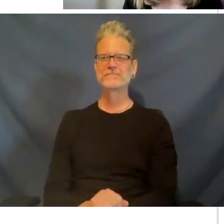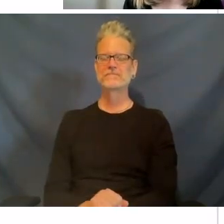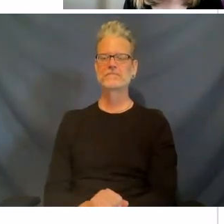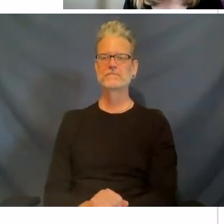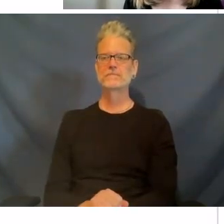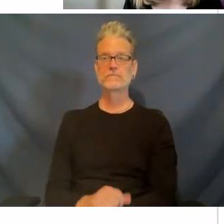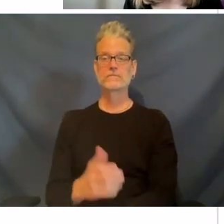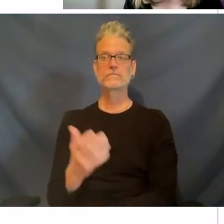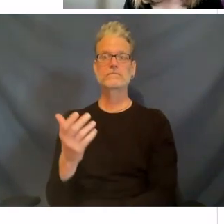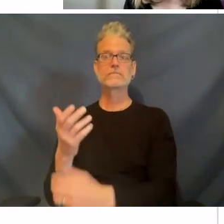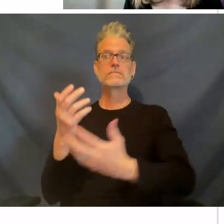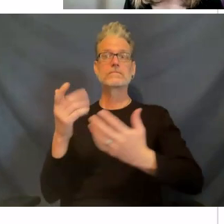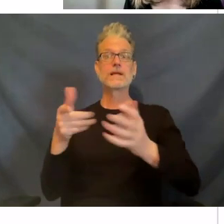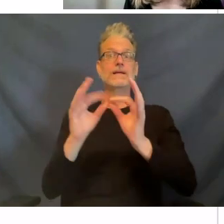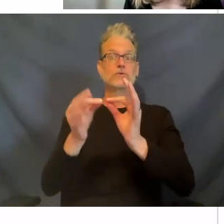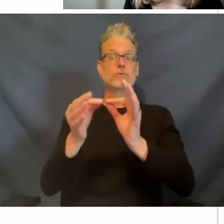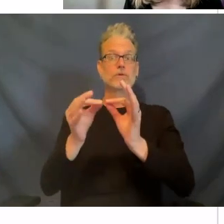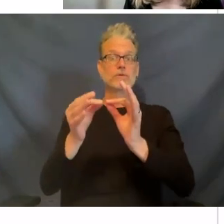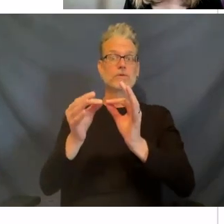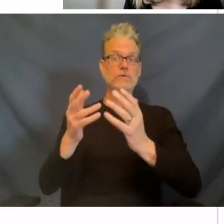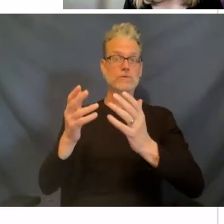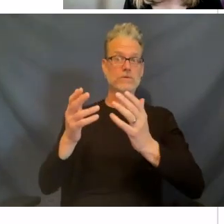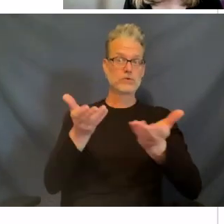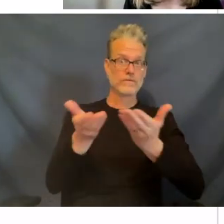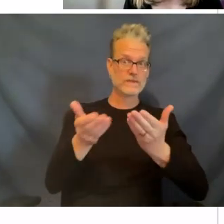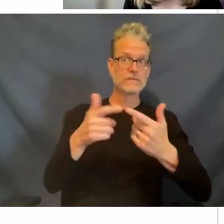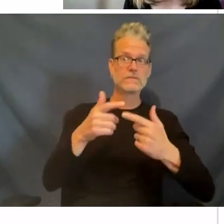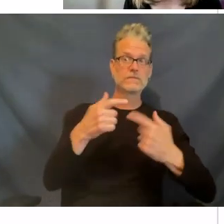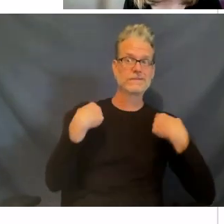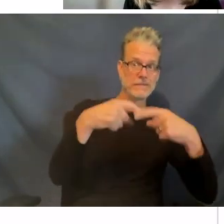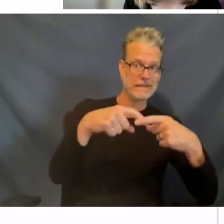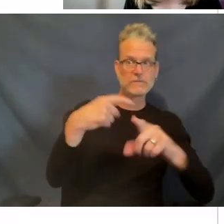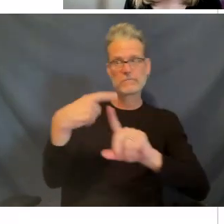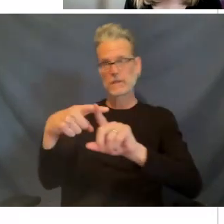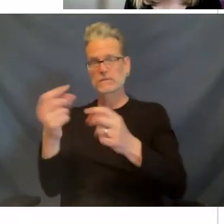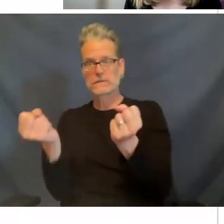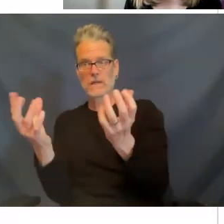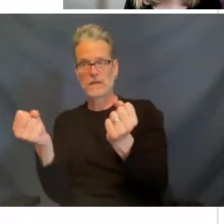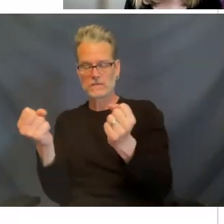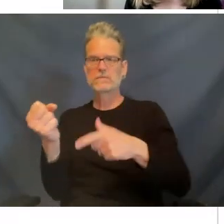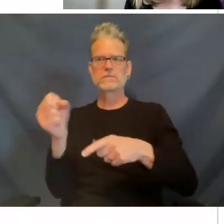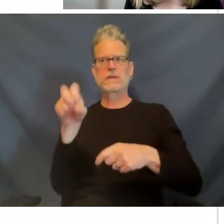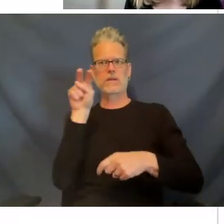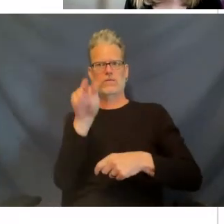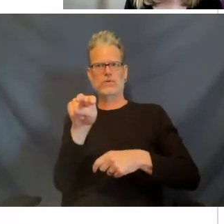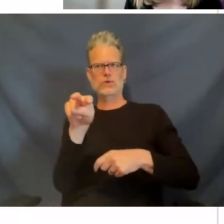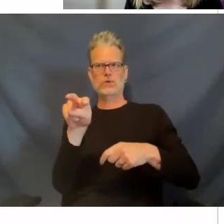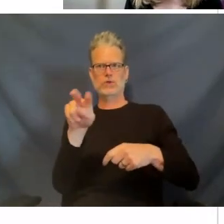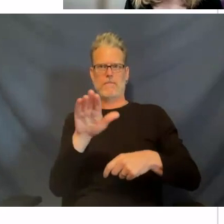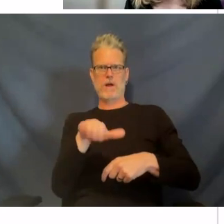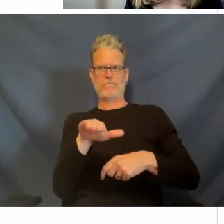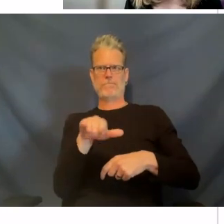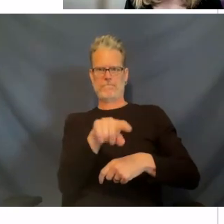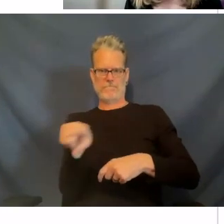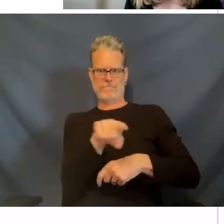For interpretation services, if folks want to take a look at the bottom of your Zoom screen, we have both of those available if you